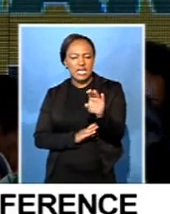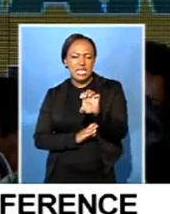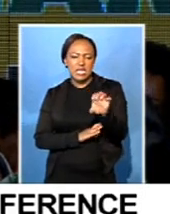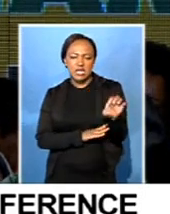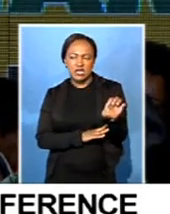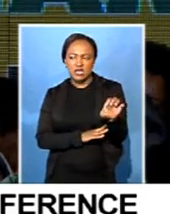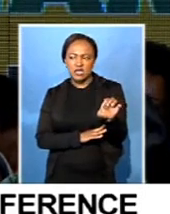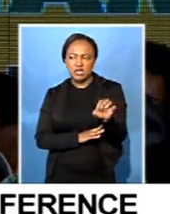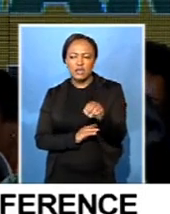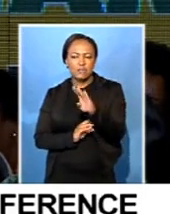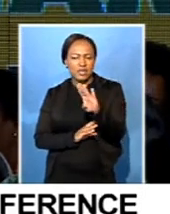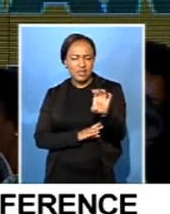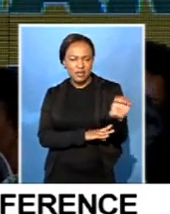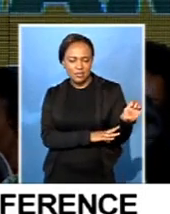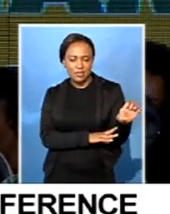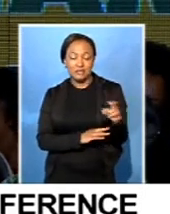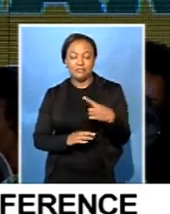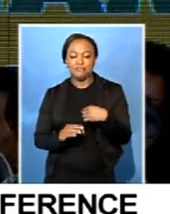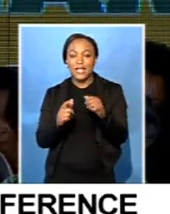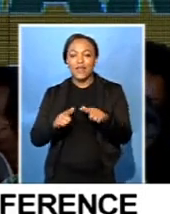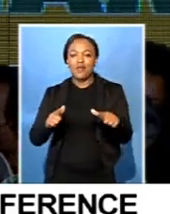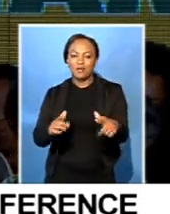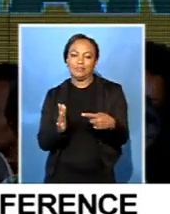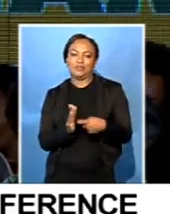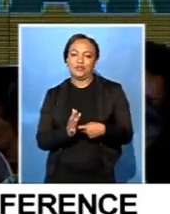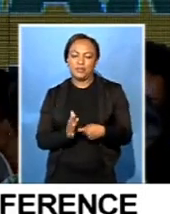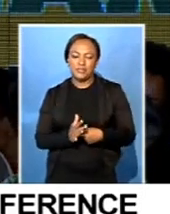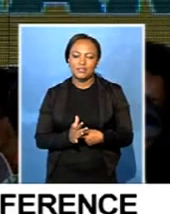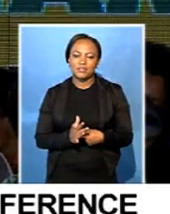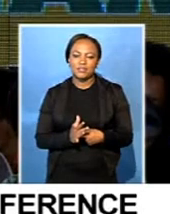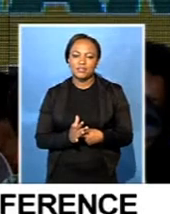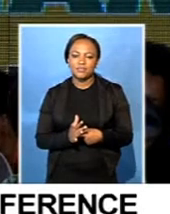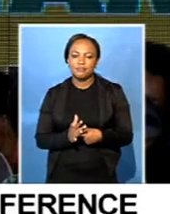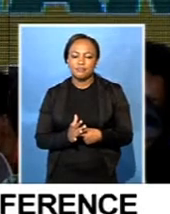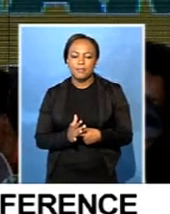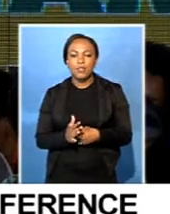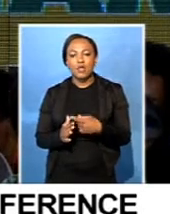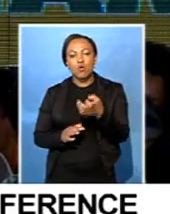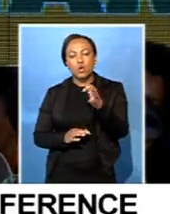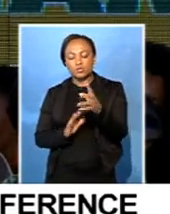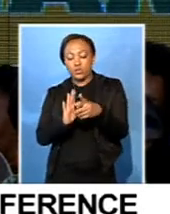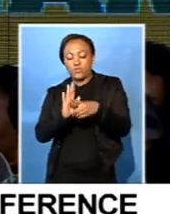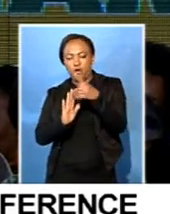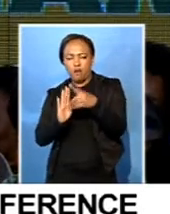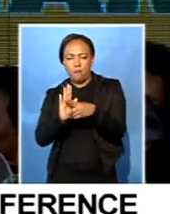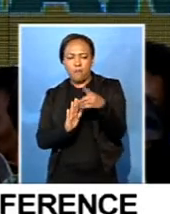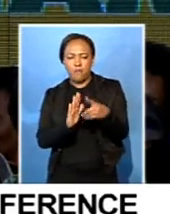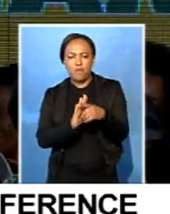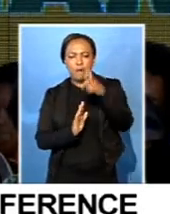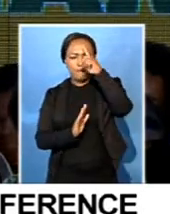BBEE local procurement, the development of black industrialists